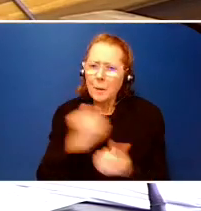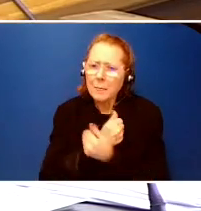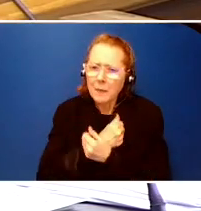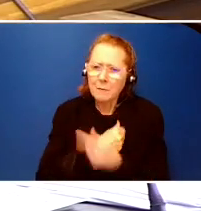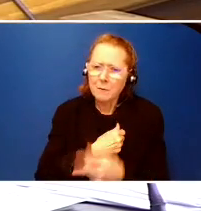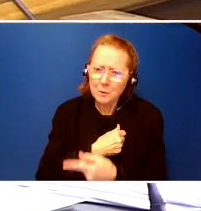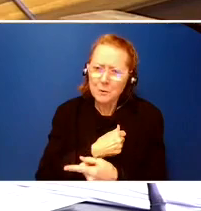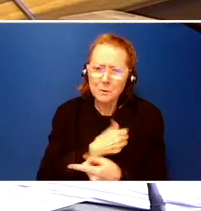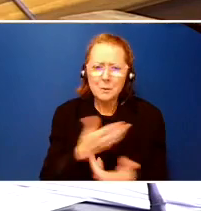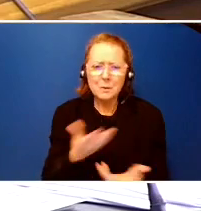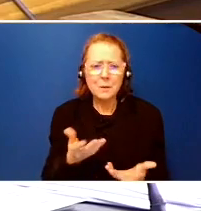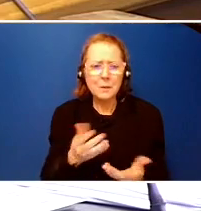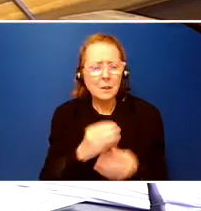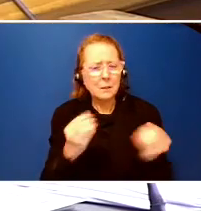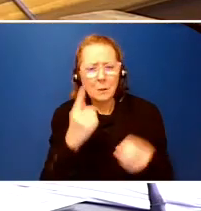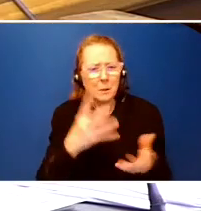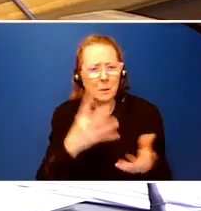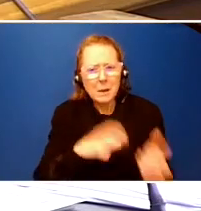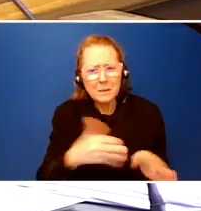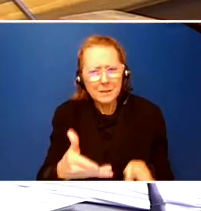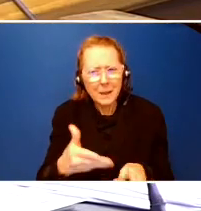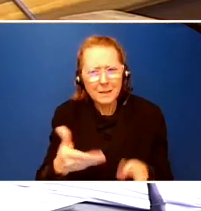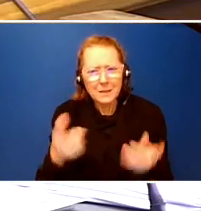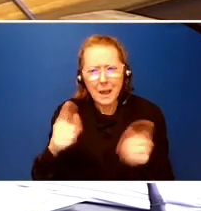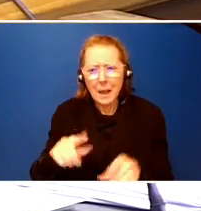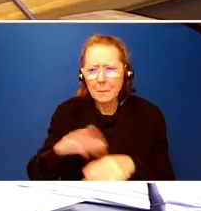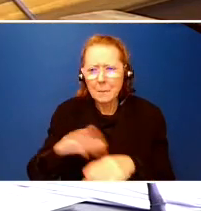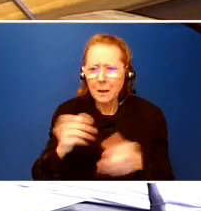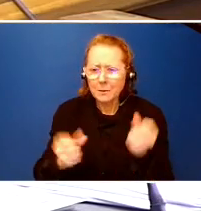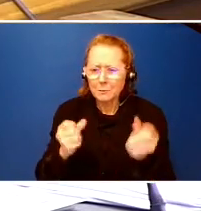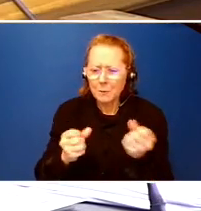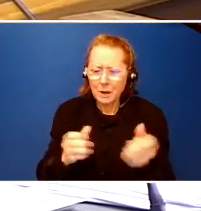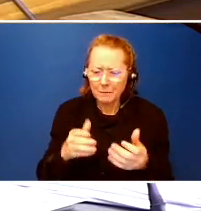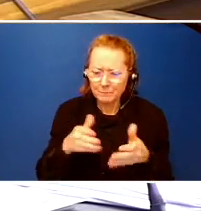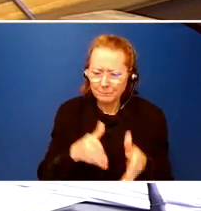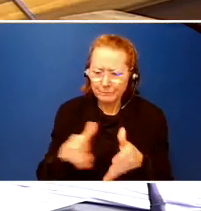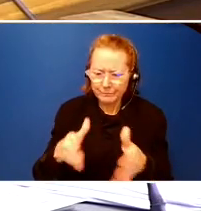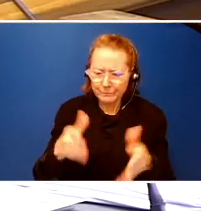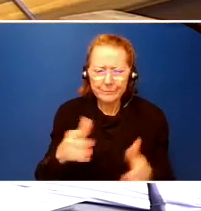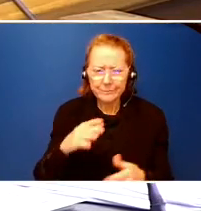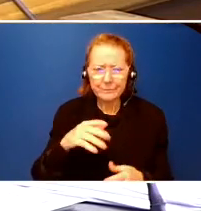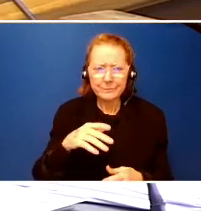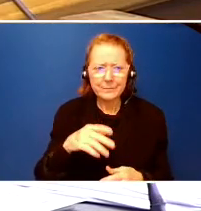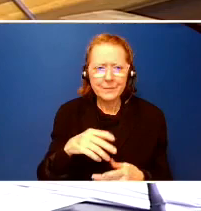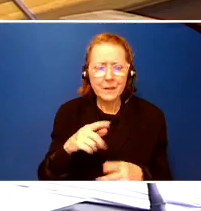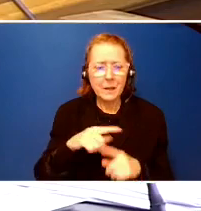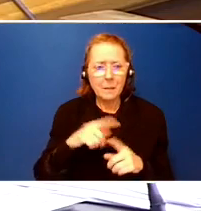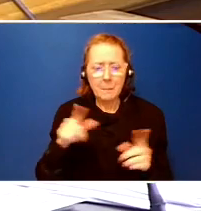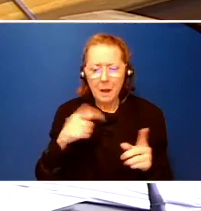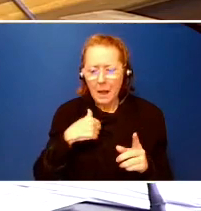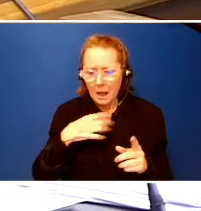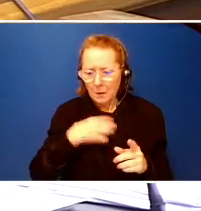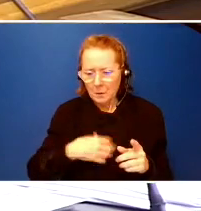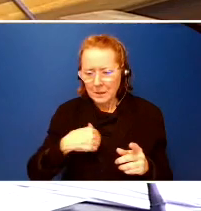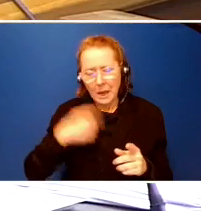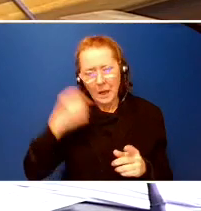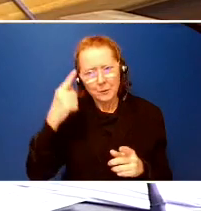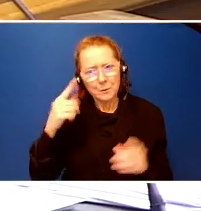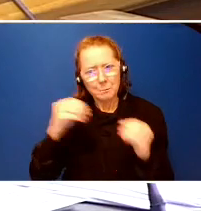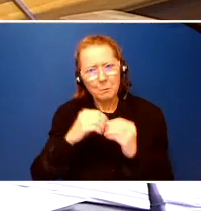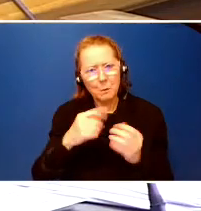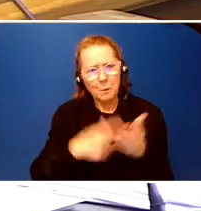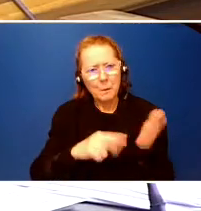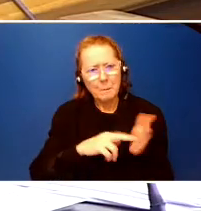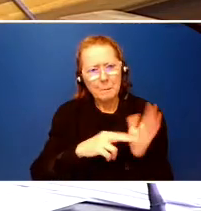wants deaths on our roadways. I just wish I understood more what Vision Zero really